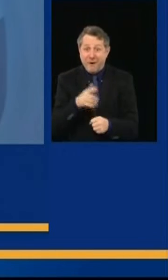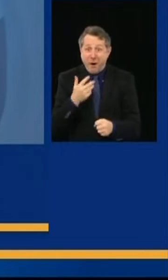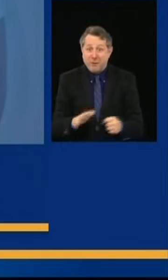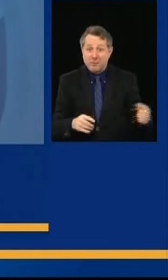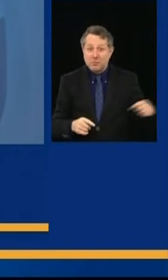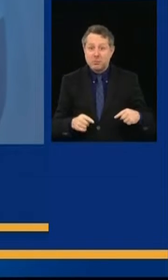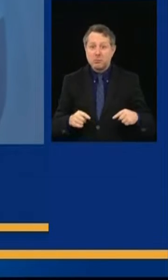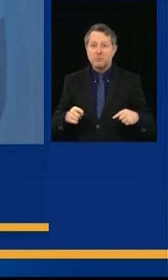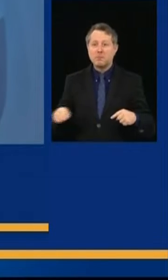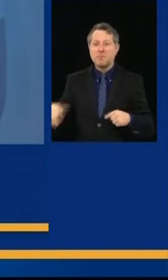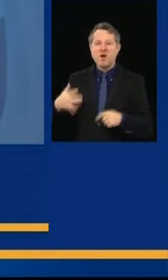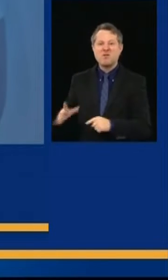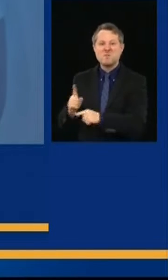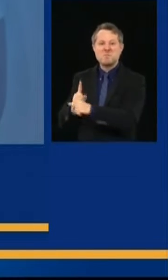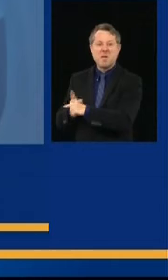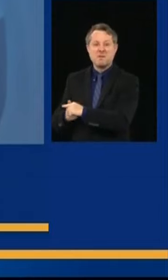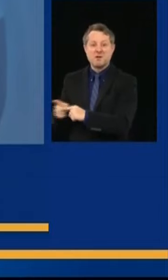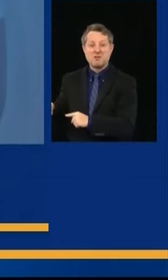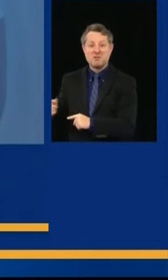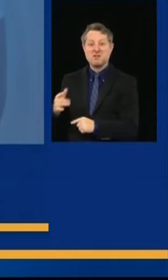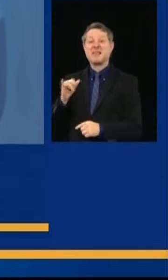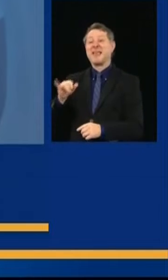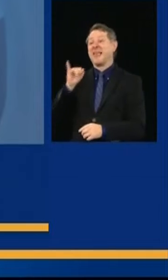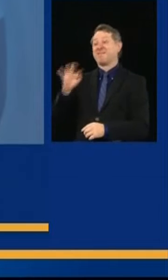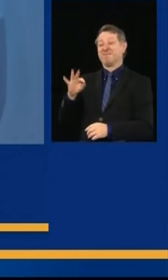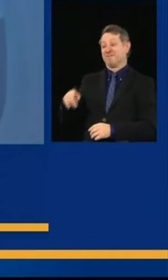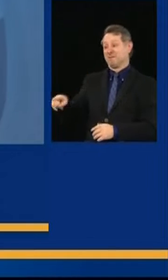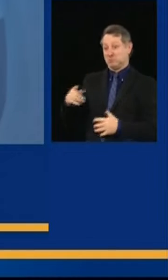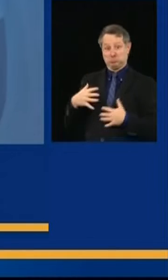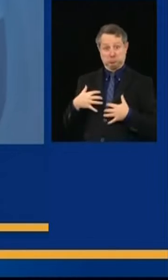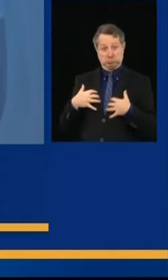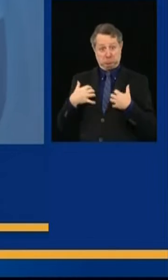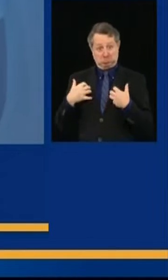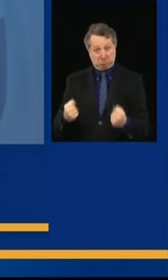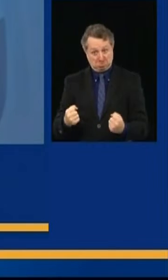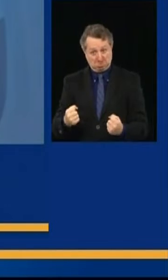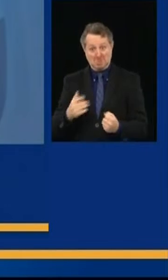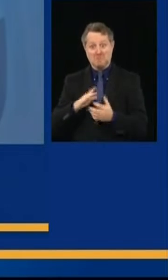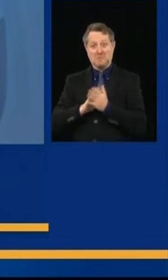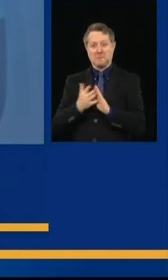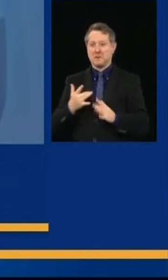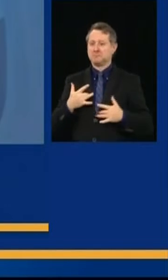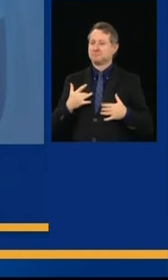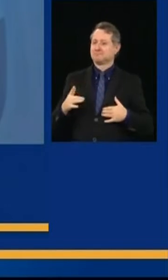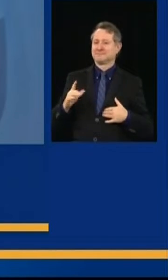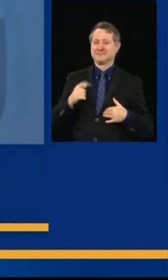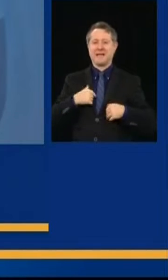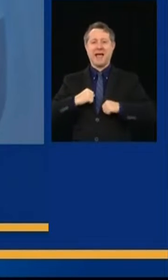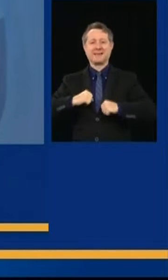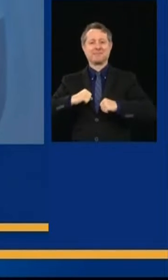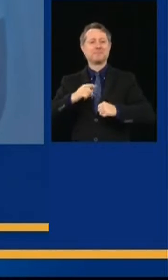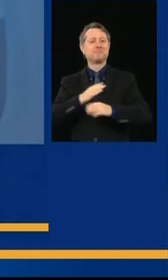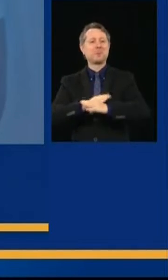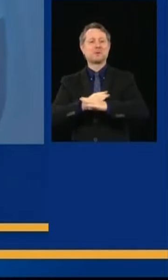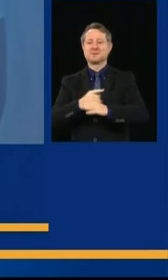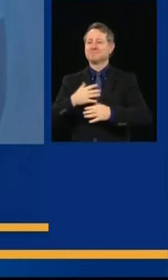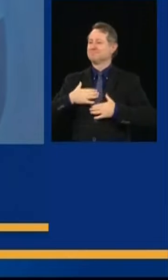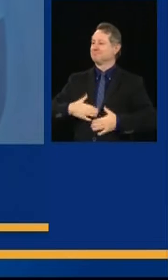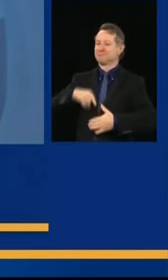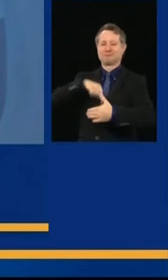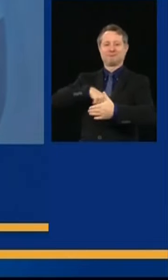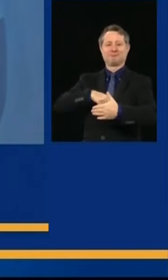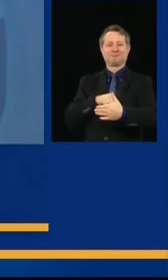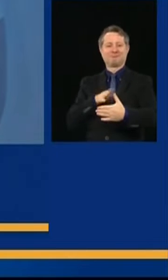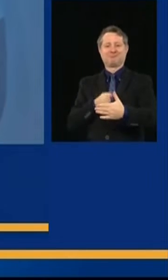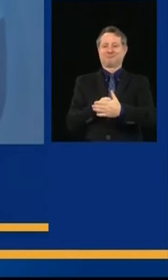and then you're immune from further infection. That was stated as a fact.